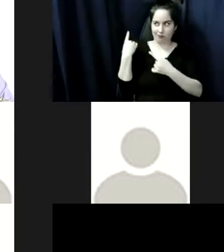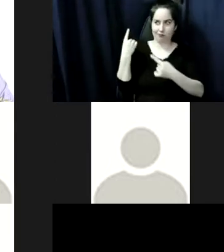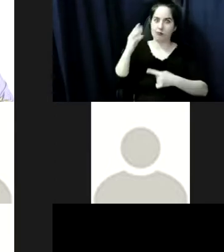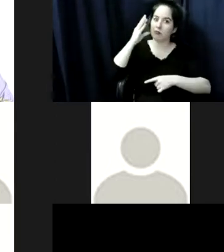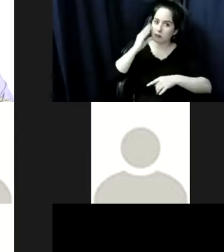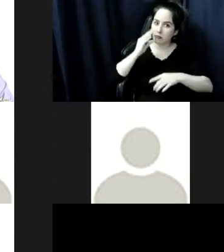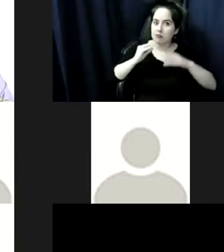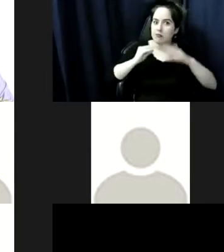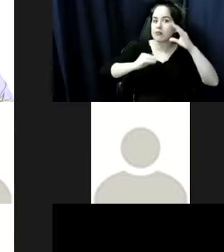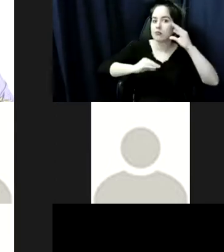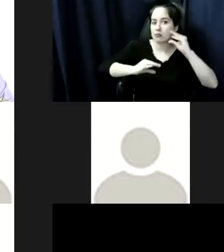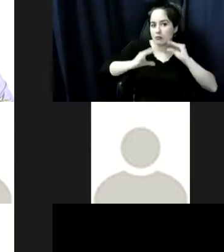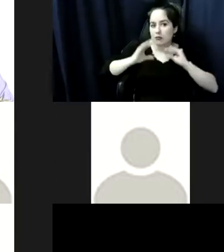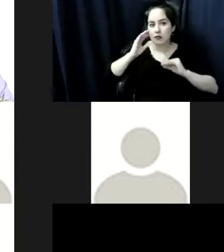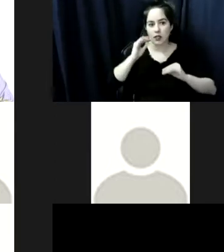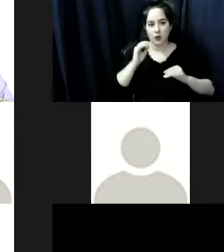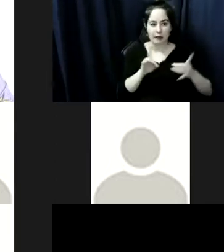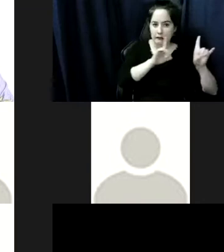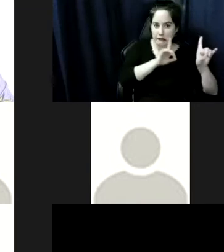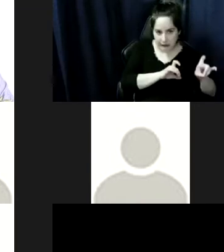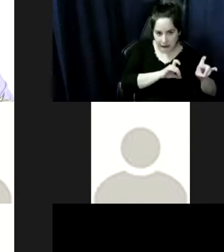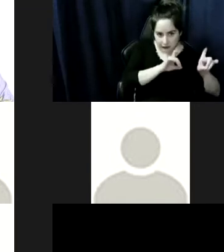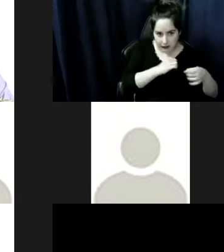know, how to regulate, how to allow.